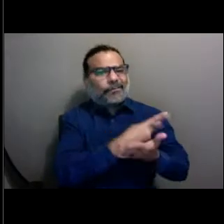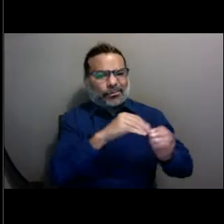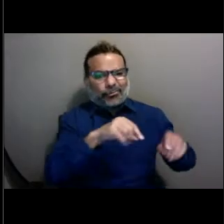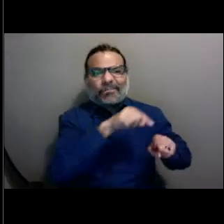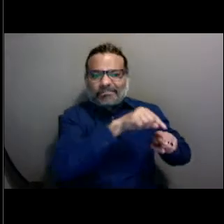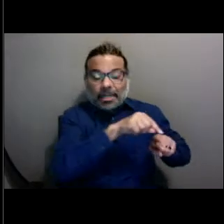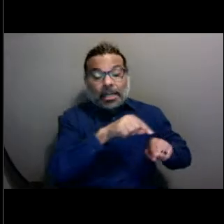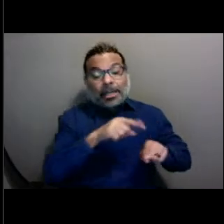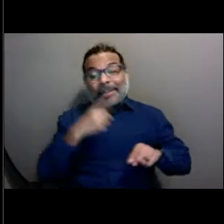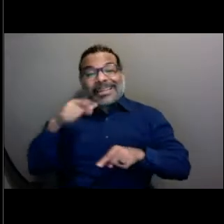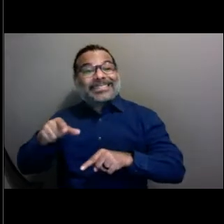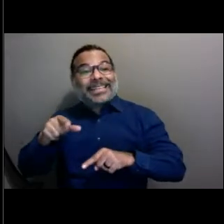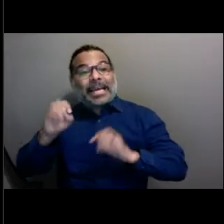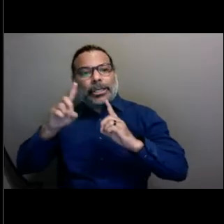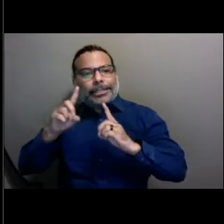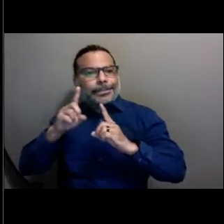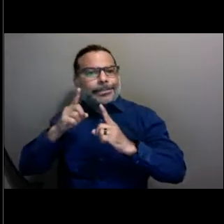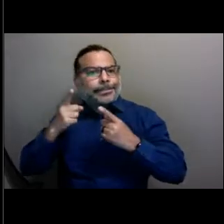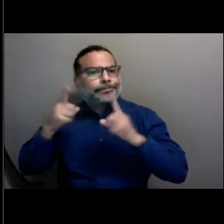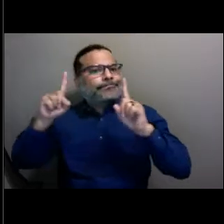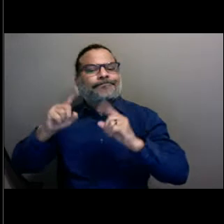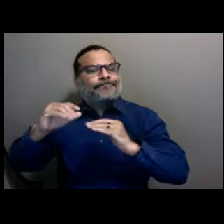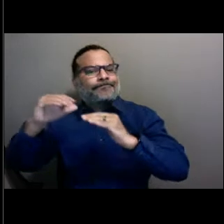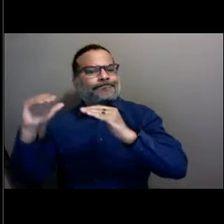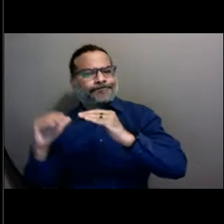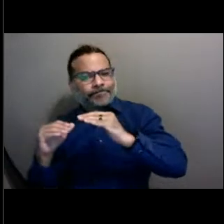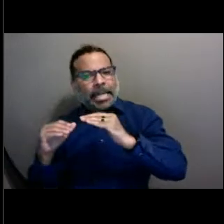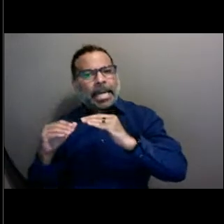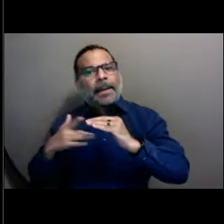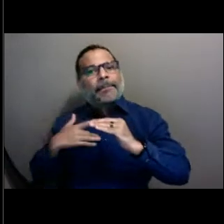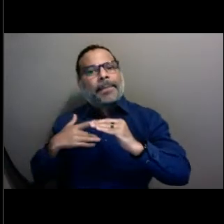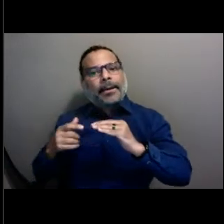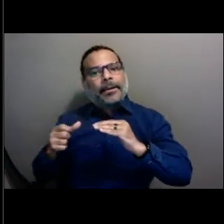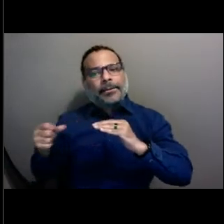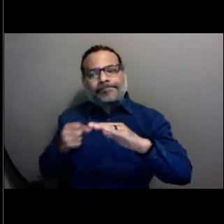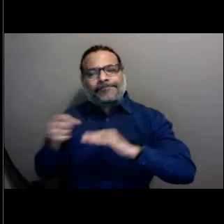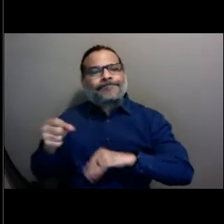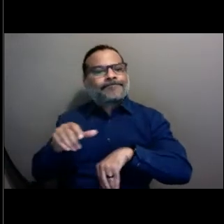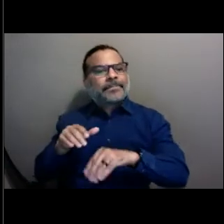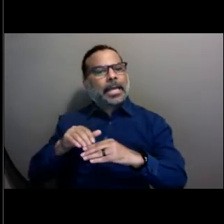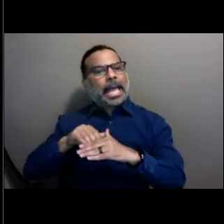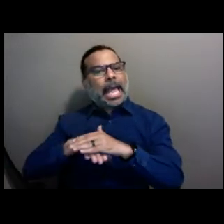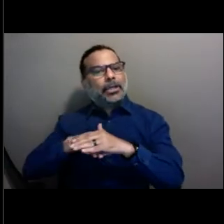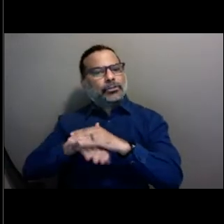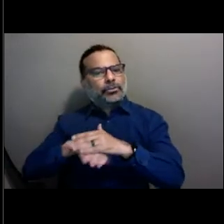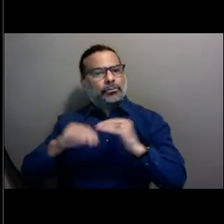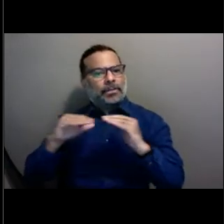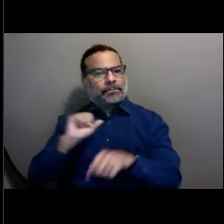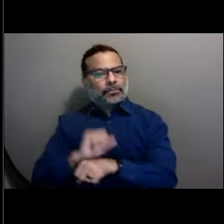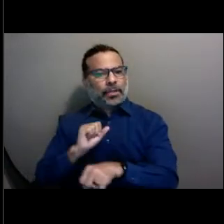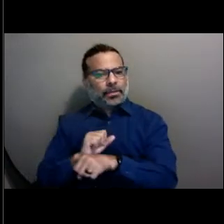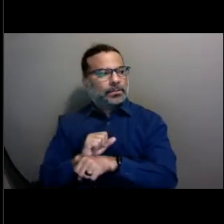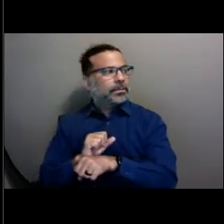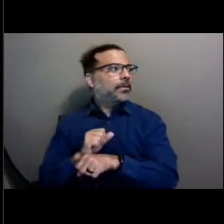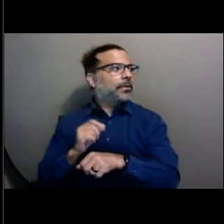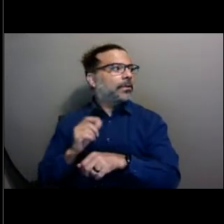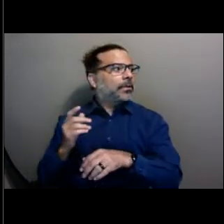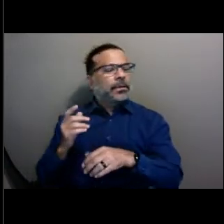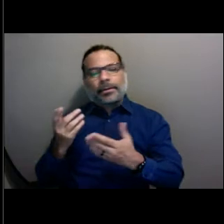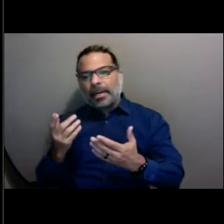educational attainment, people with disability tend to be placed into entry-level jobs, and this is sort of characterized in the